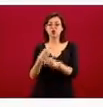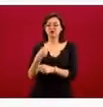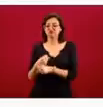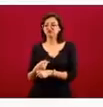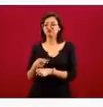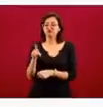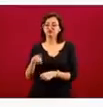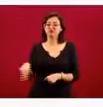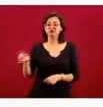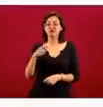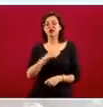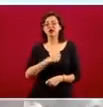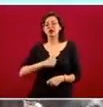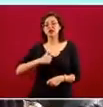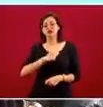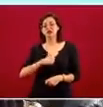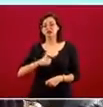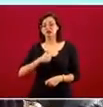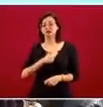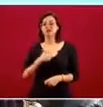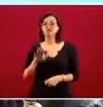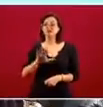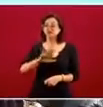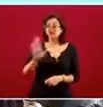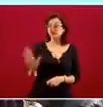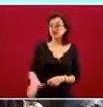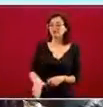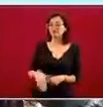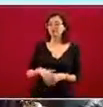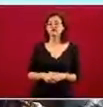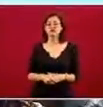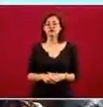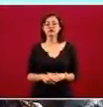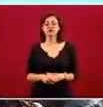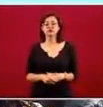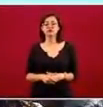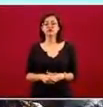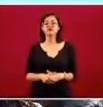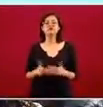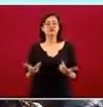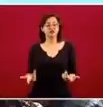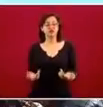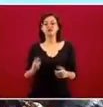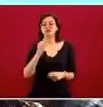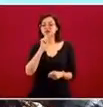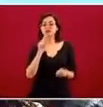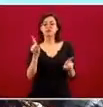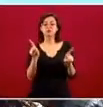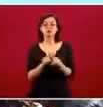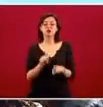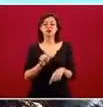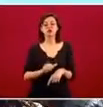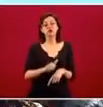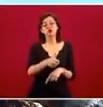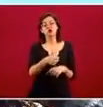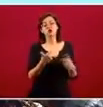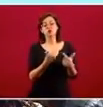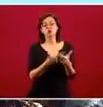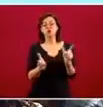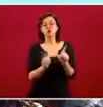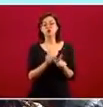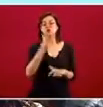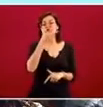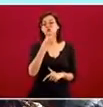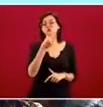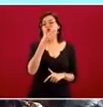and only 10% have been females, but out of these 10%, most of them have been in the